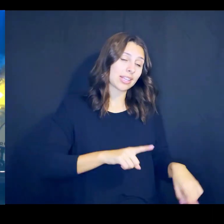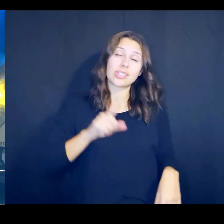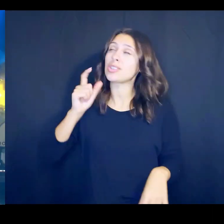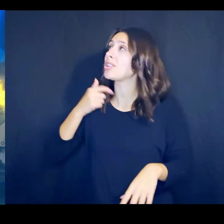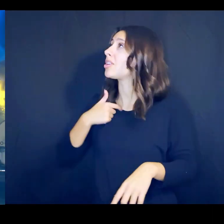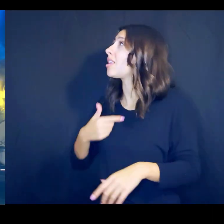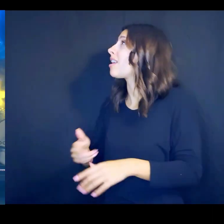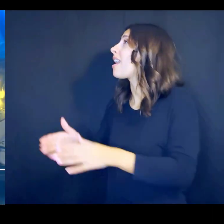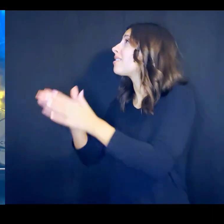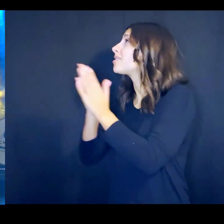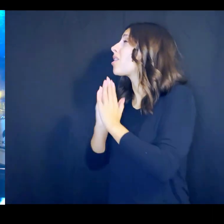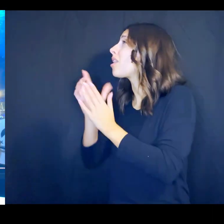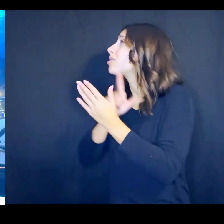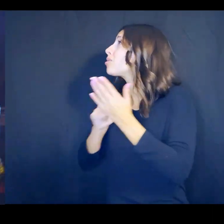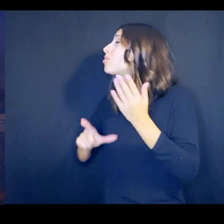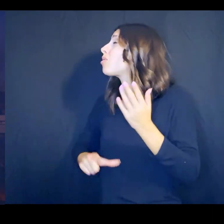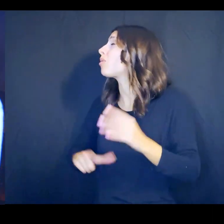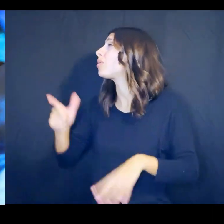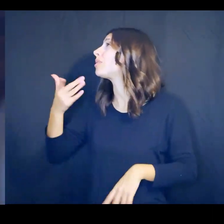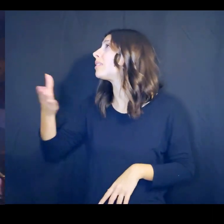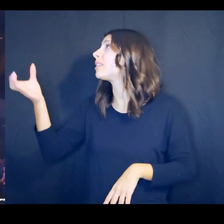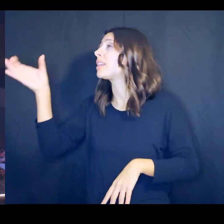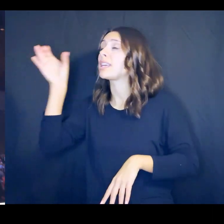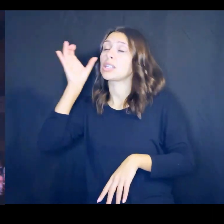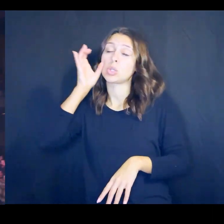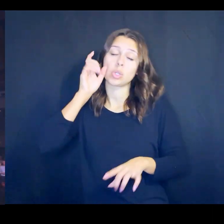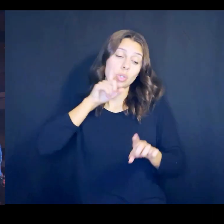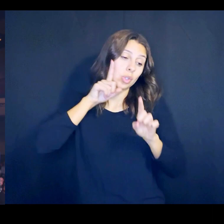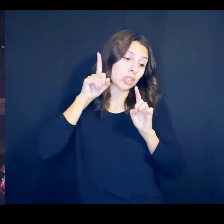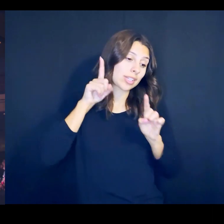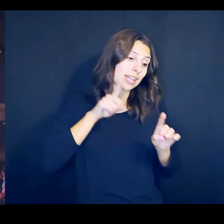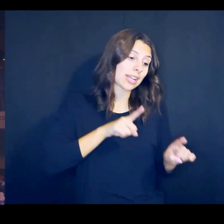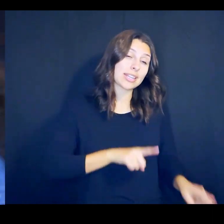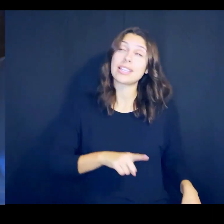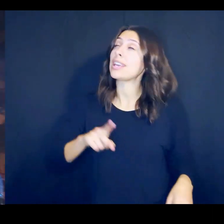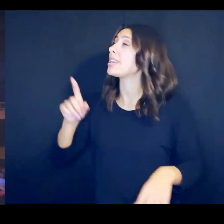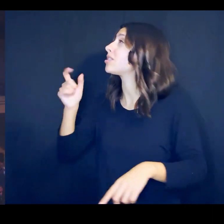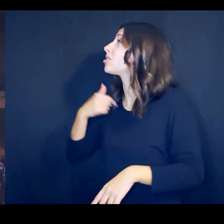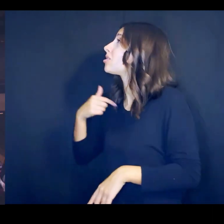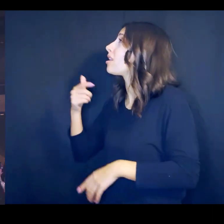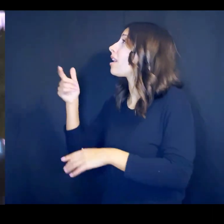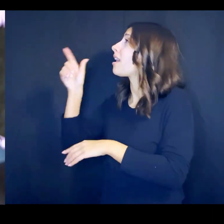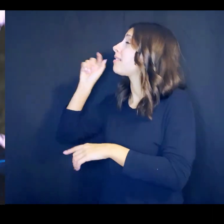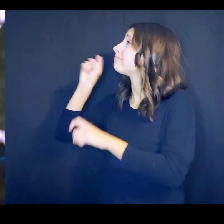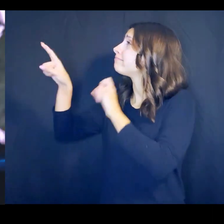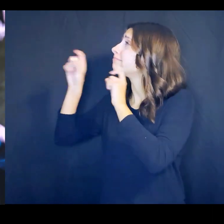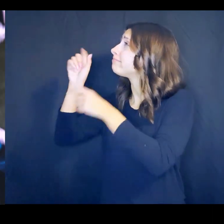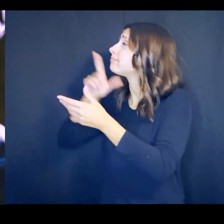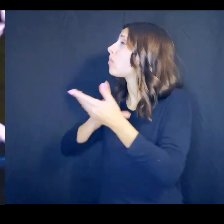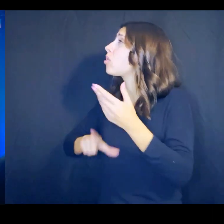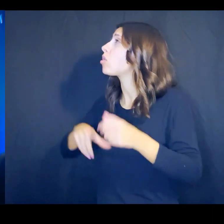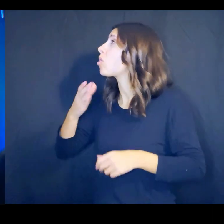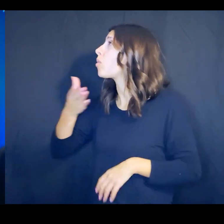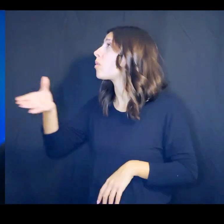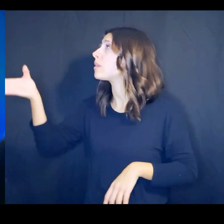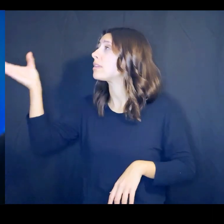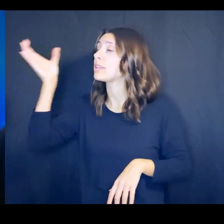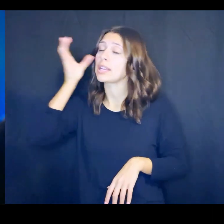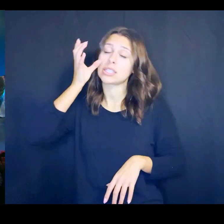heard and he had. There we go. I saw. Come on. Do you believe yet today? Do you believe?